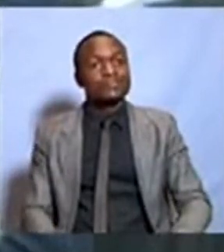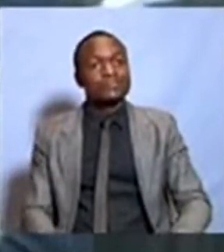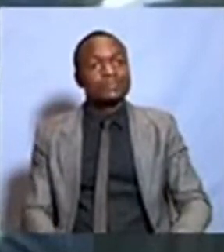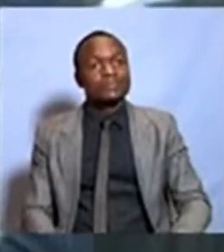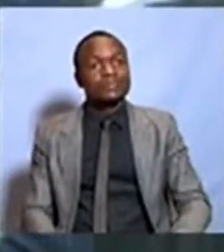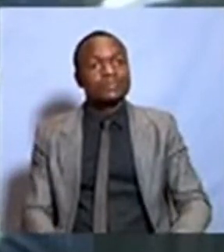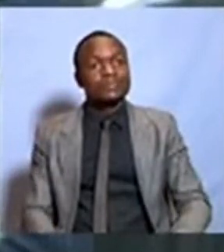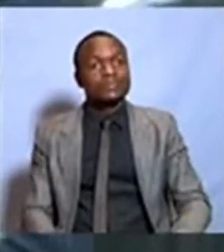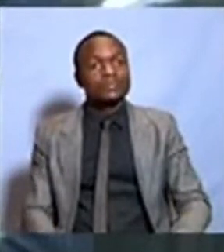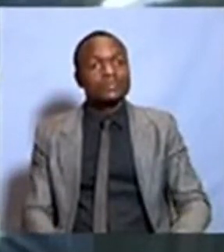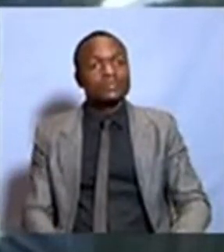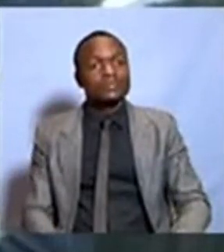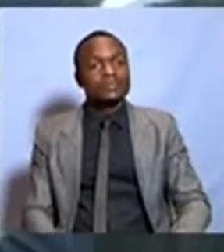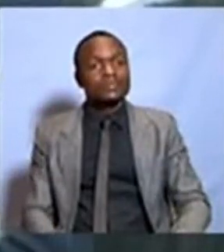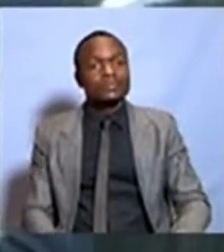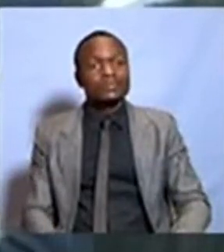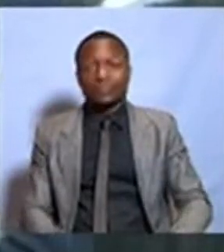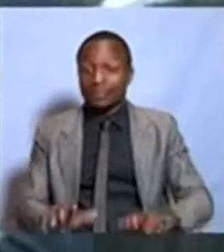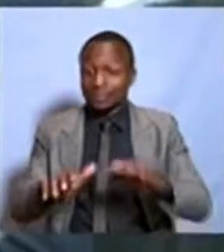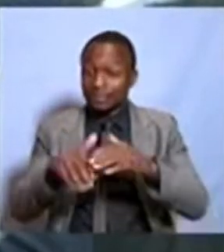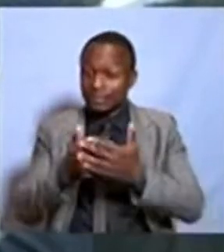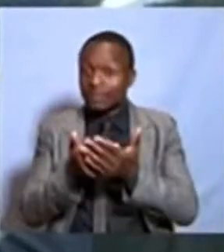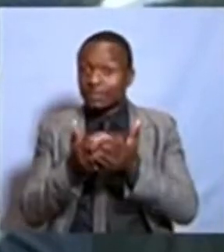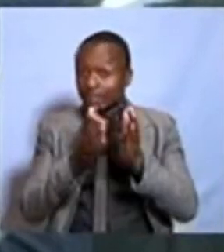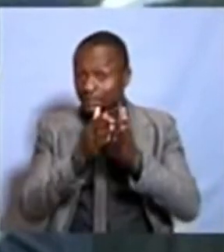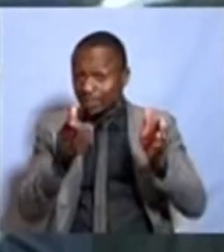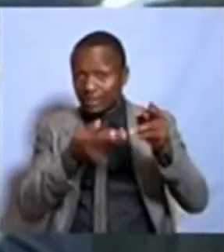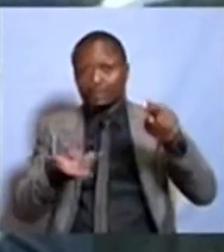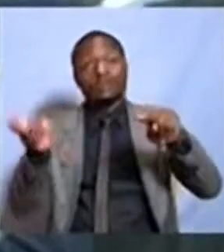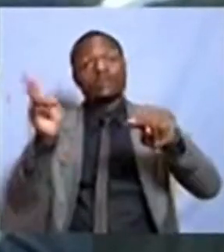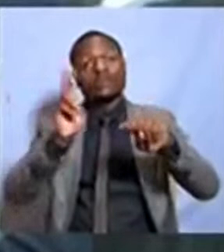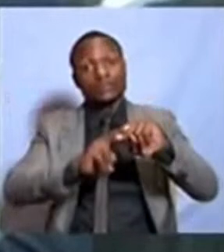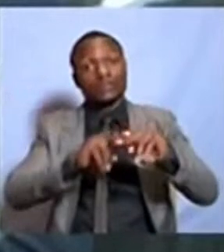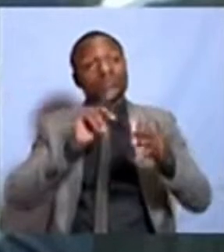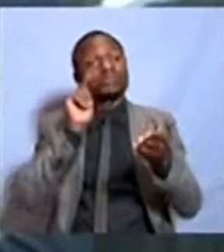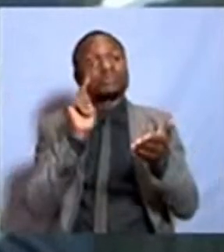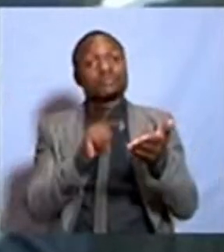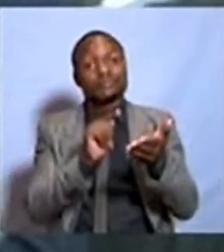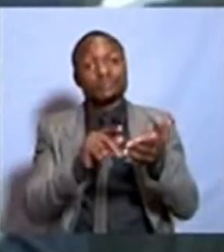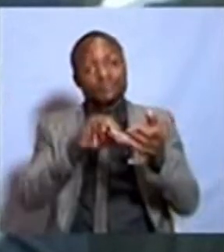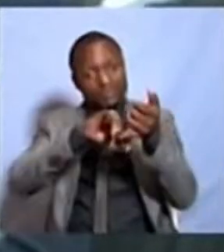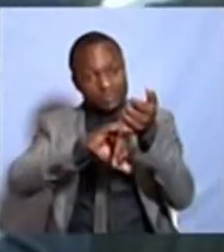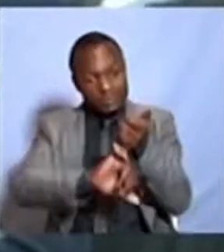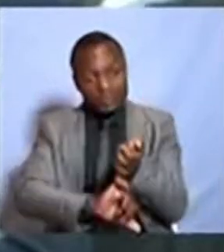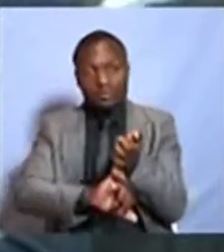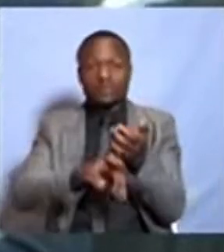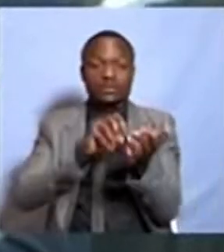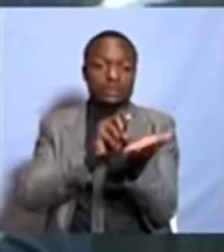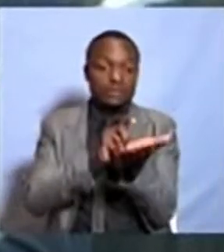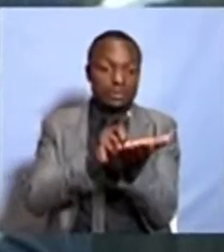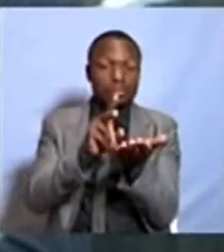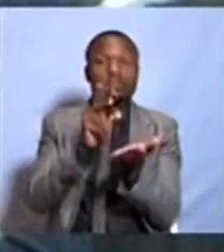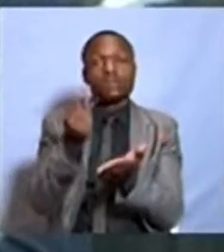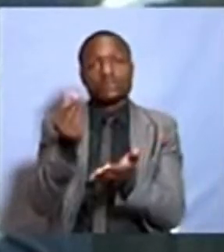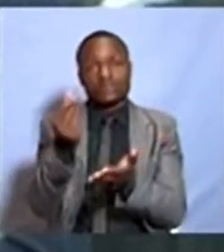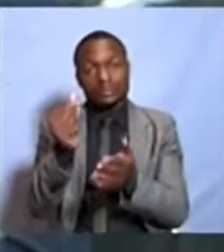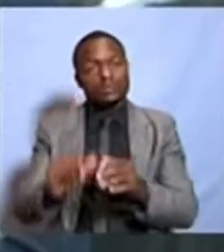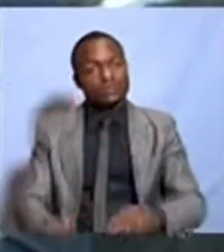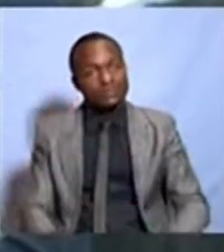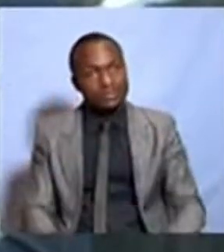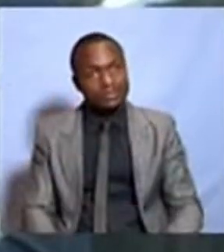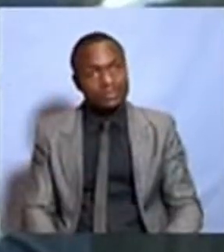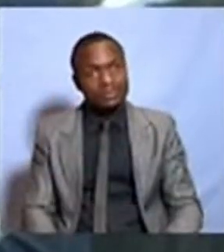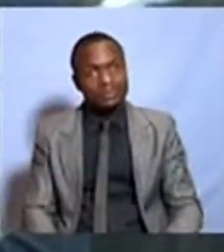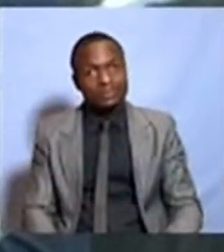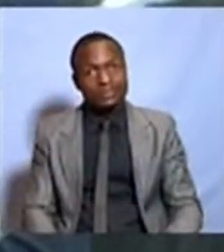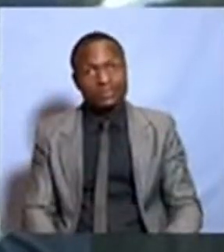as to how much do we increase this, social cash transfer? Because so